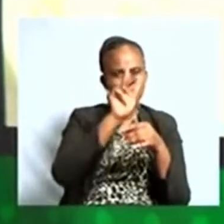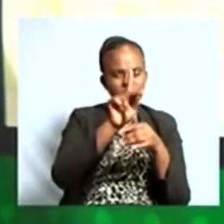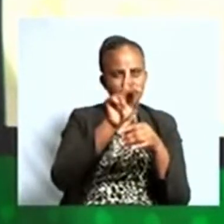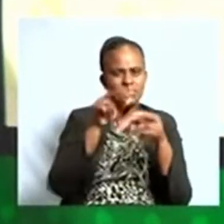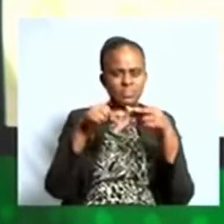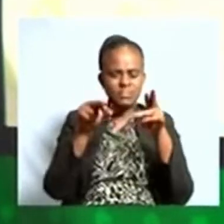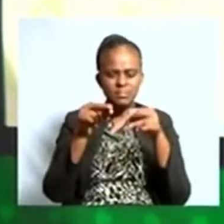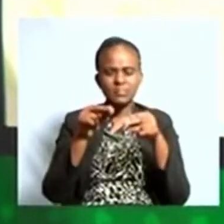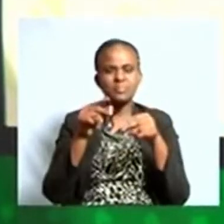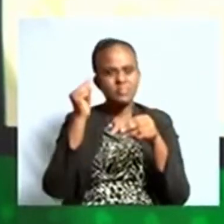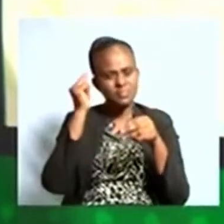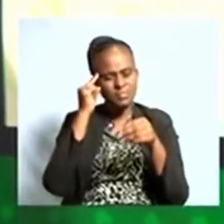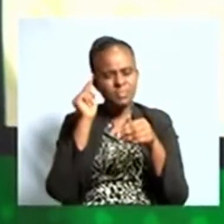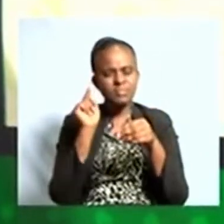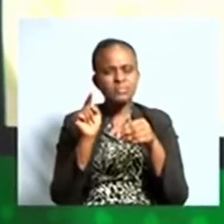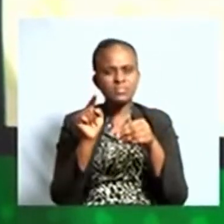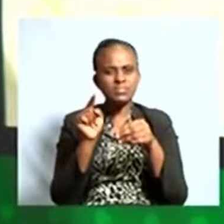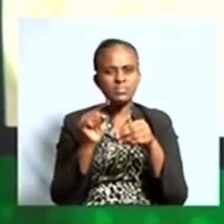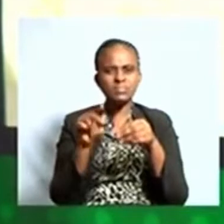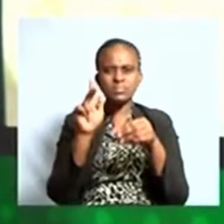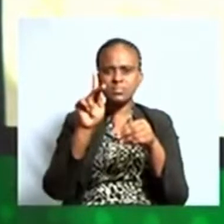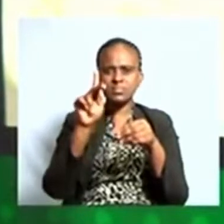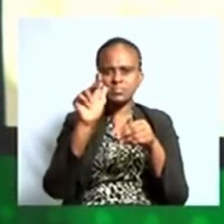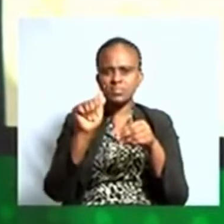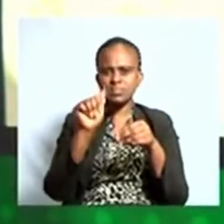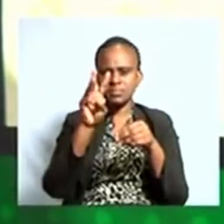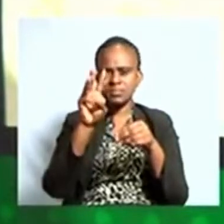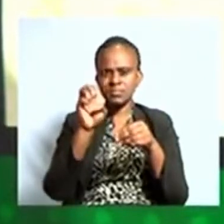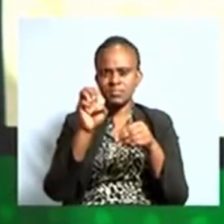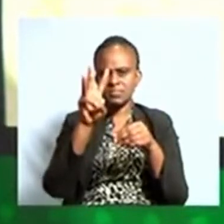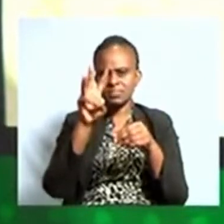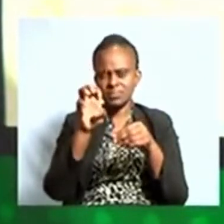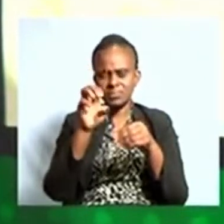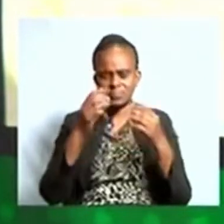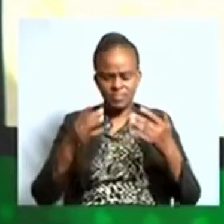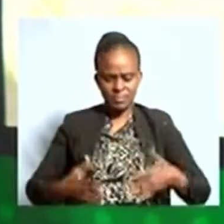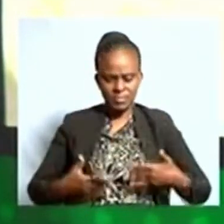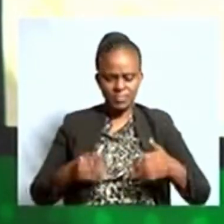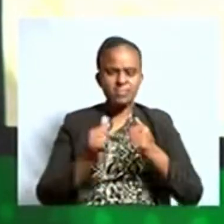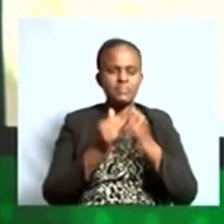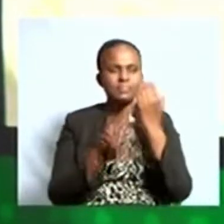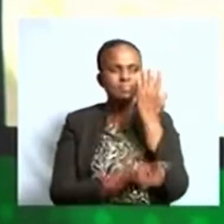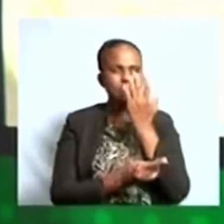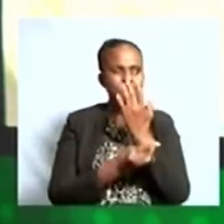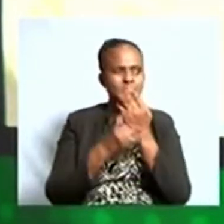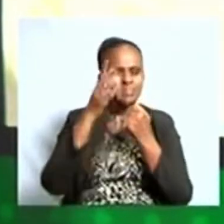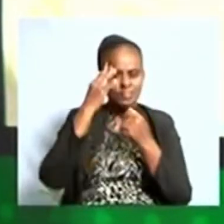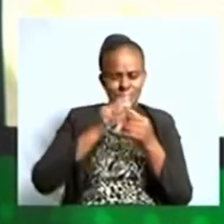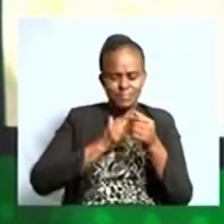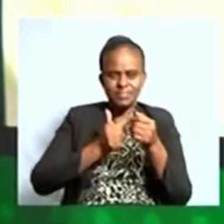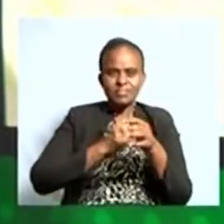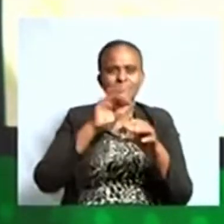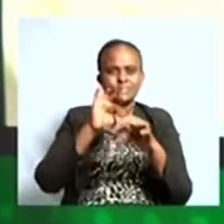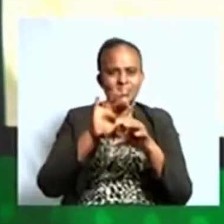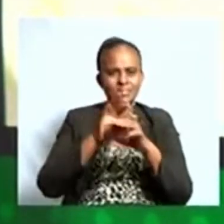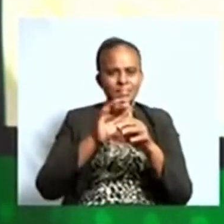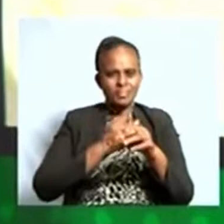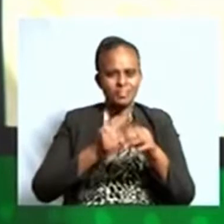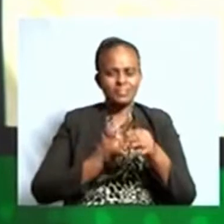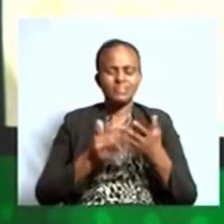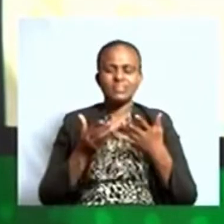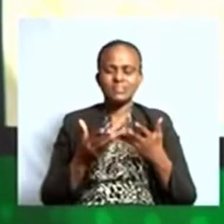I think Kawewe is happy with the development. That's what I was elected to do. I'm here